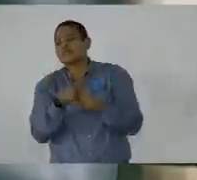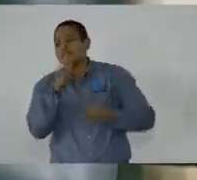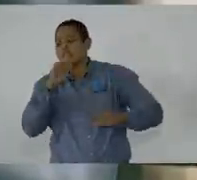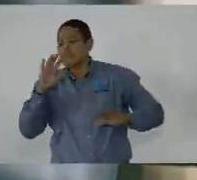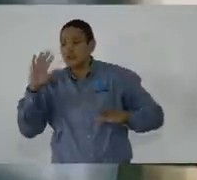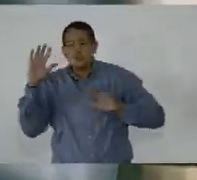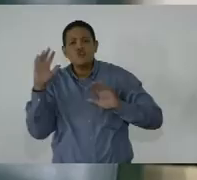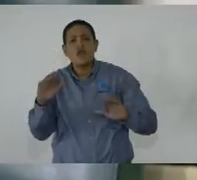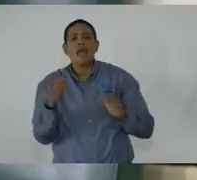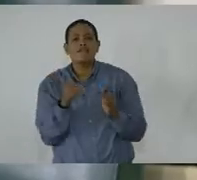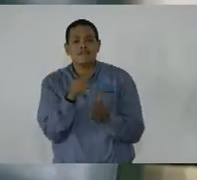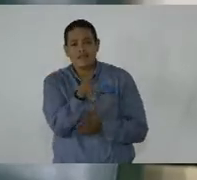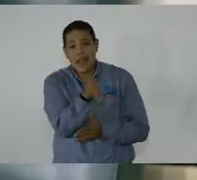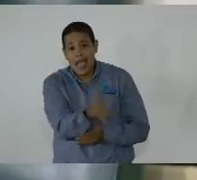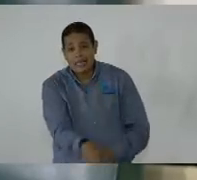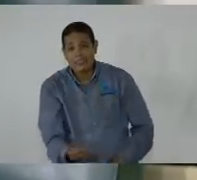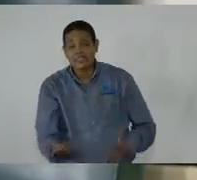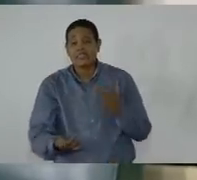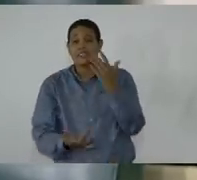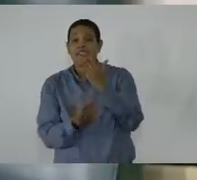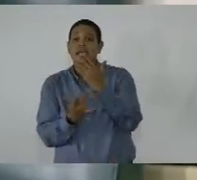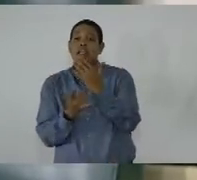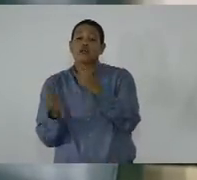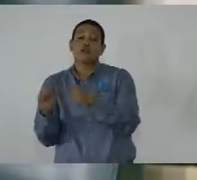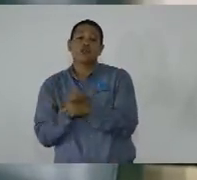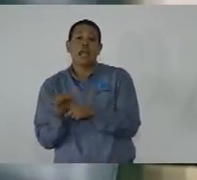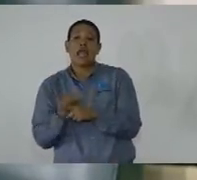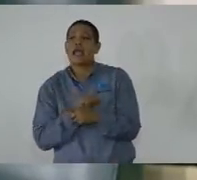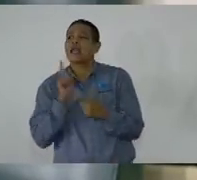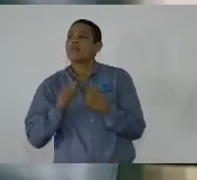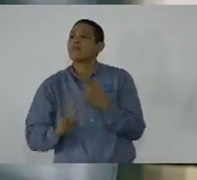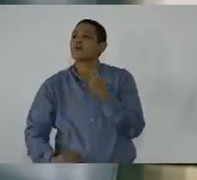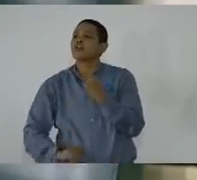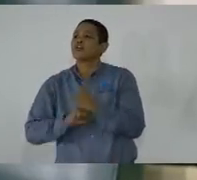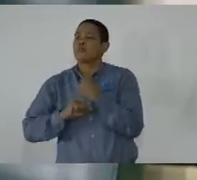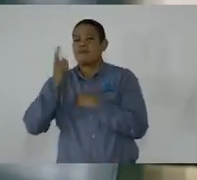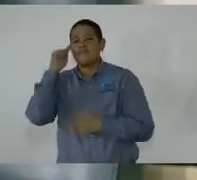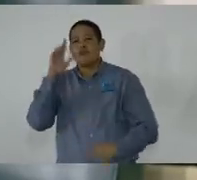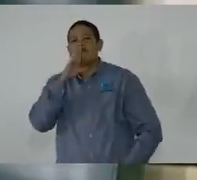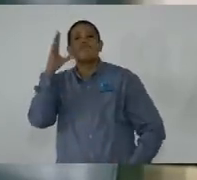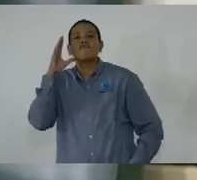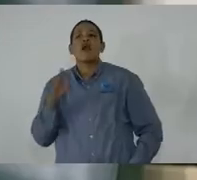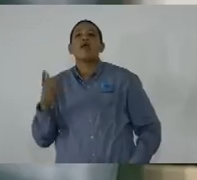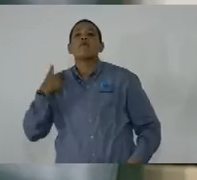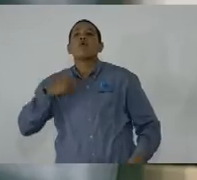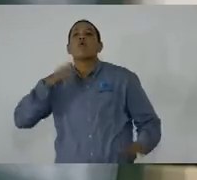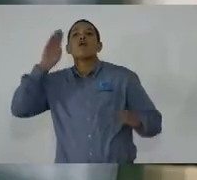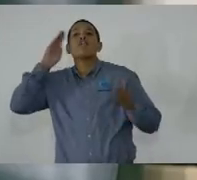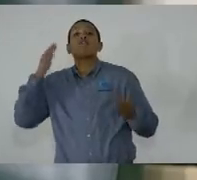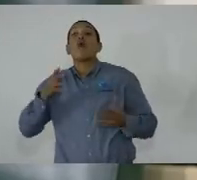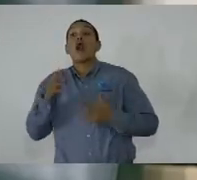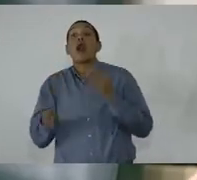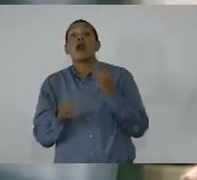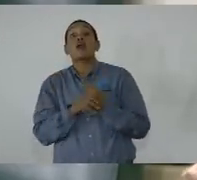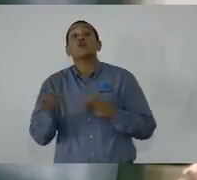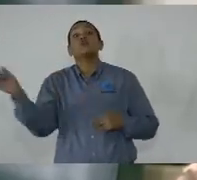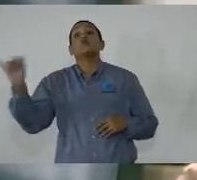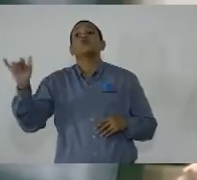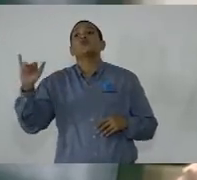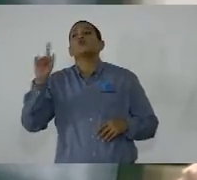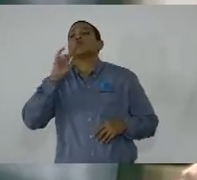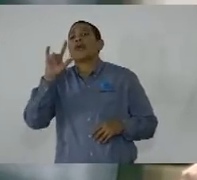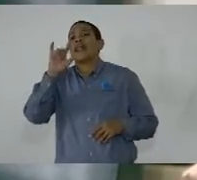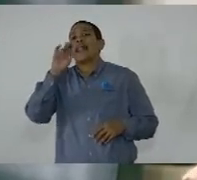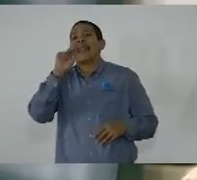driving financing, technical training, and support for farmers. We're focusing also on the